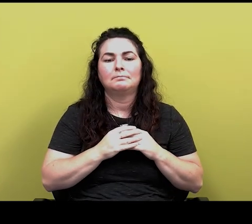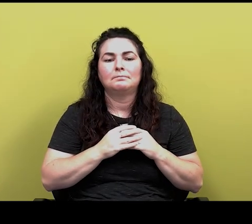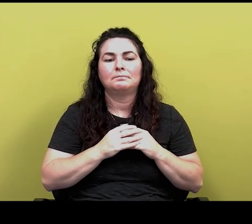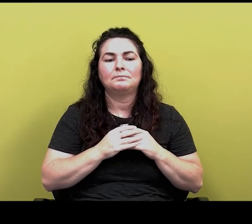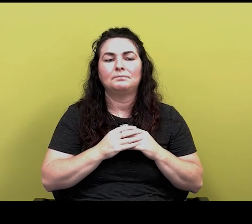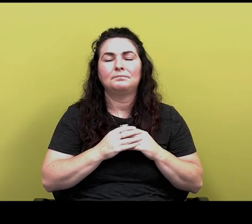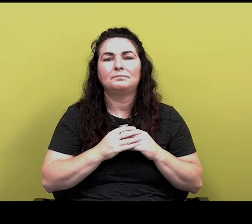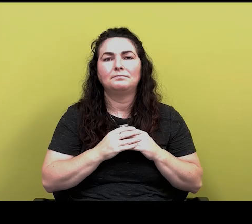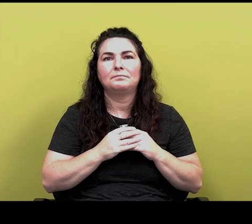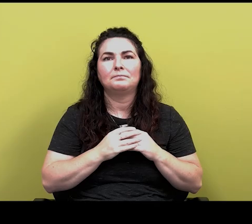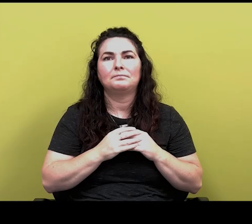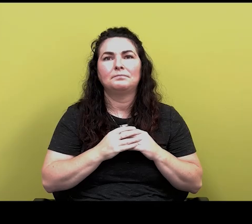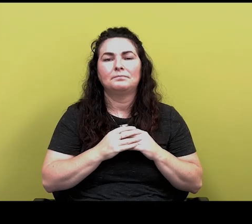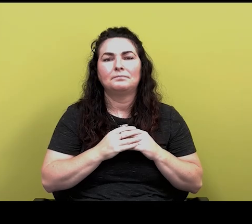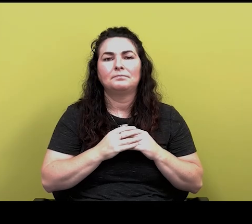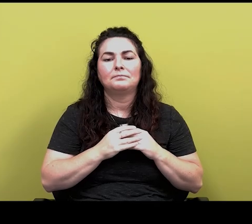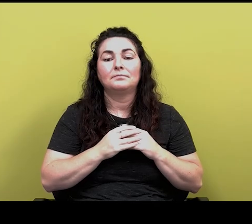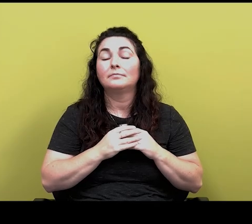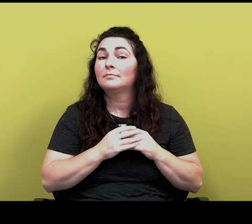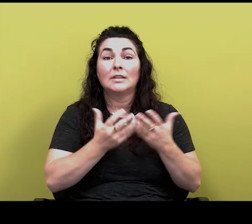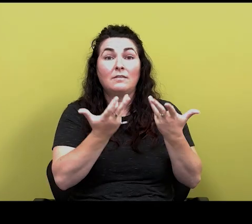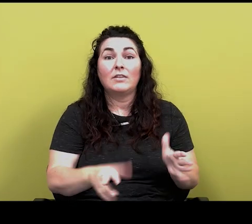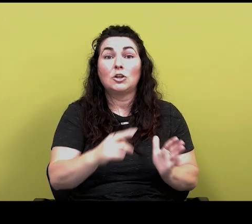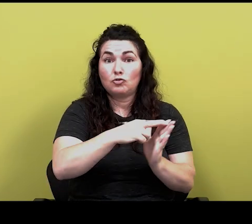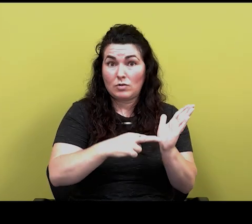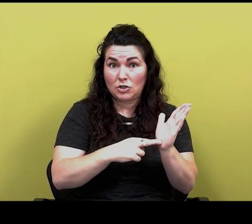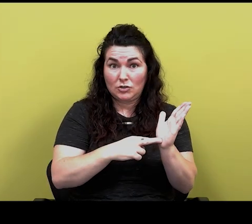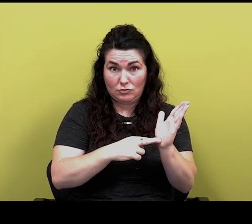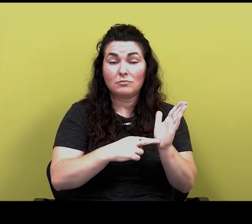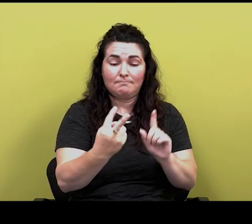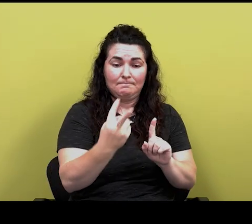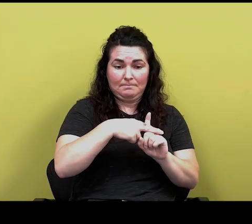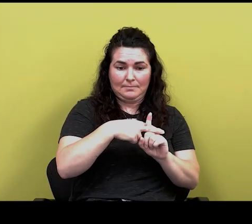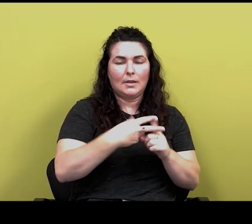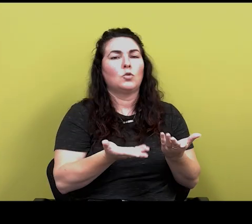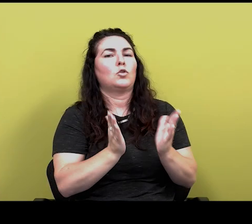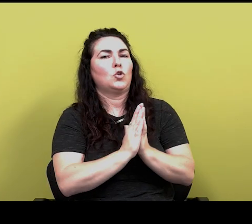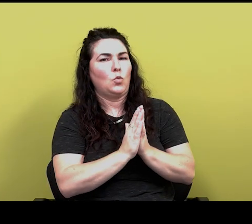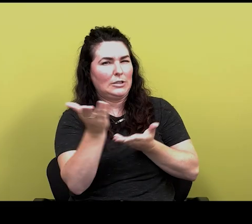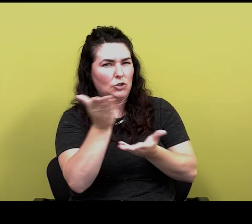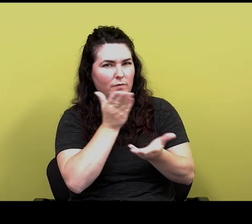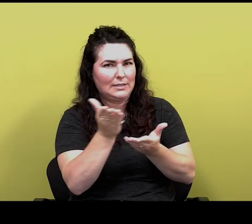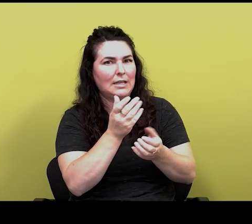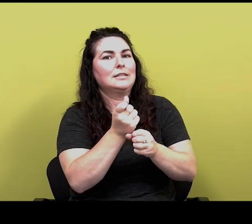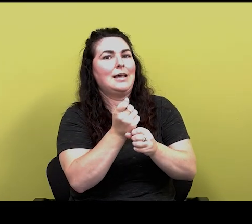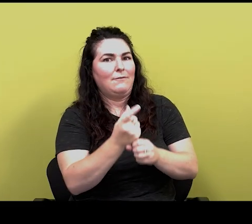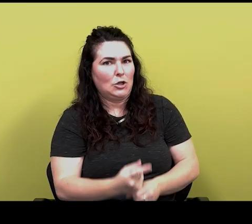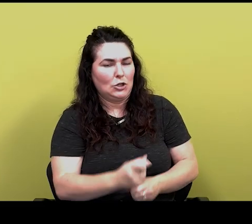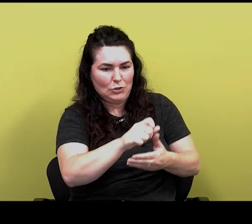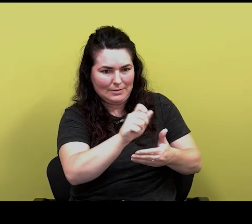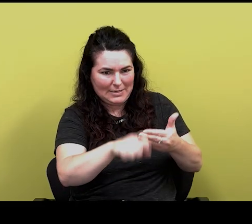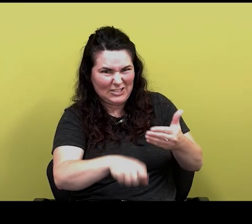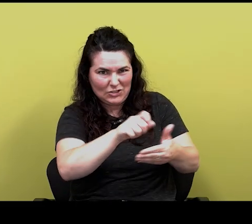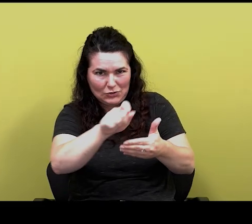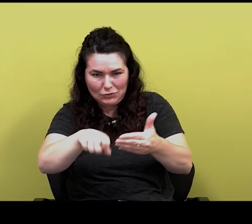to be added in the college setting as well. Once registered, students must request services each semester through an online portal